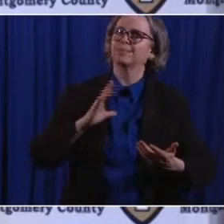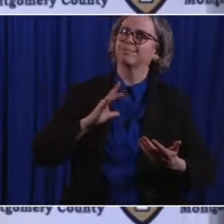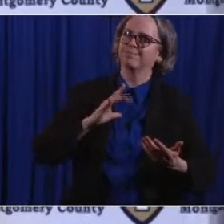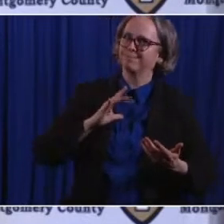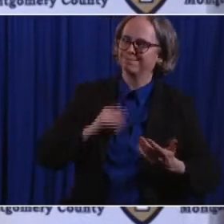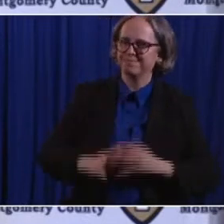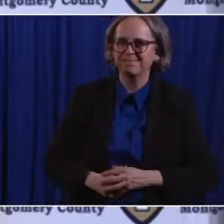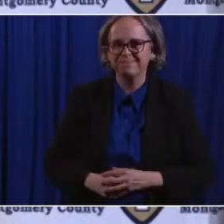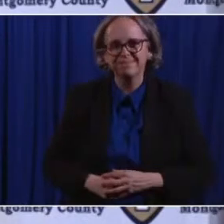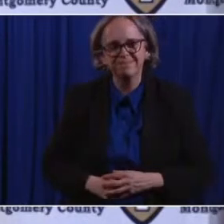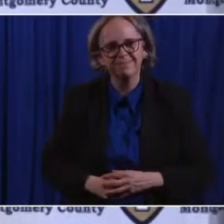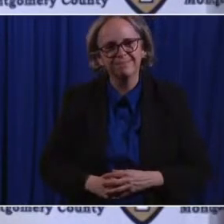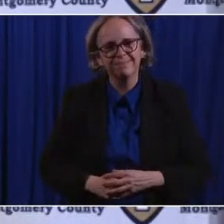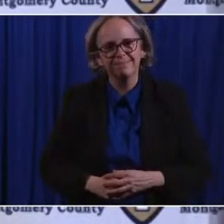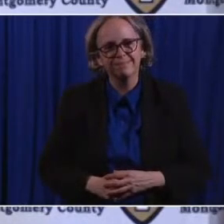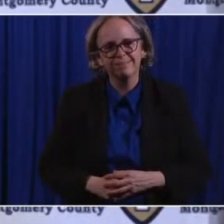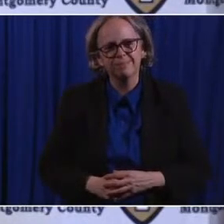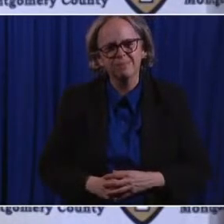made a decision